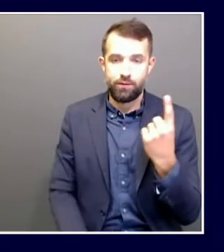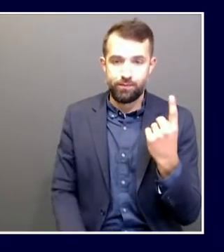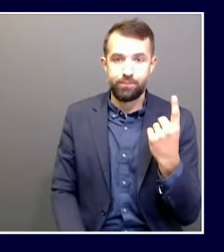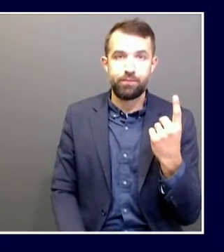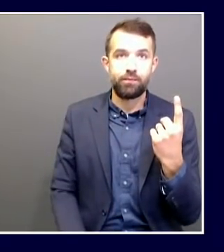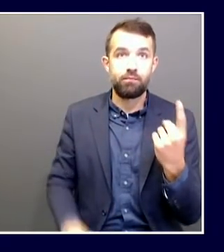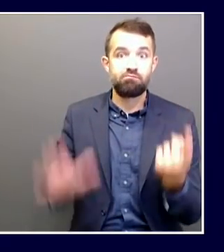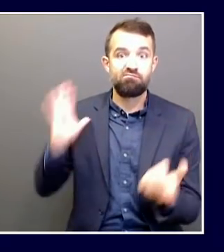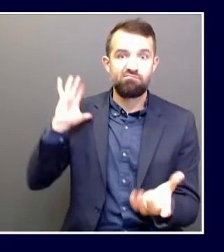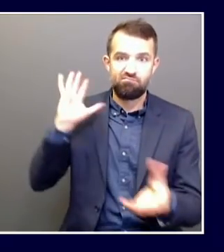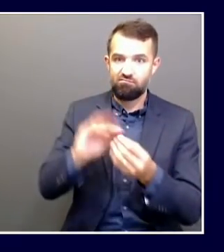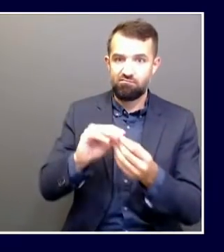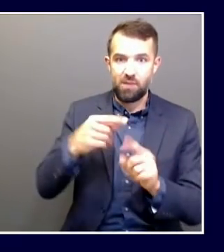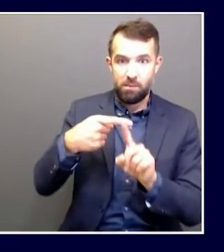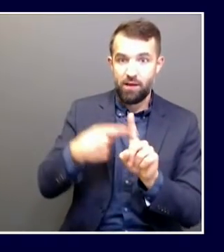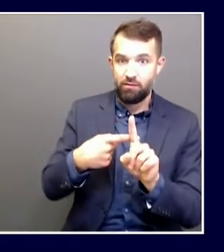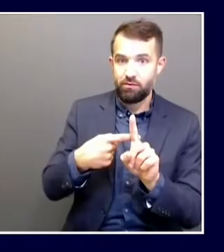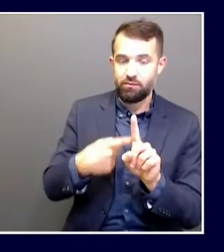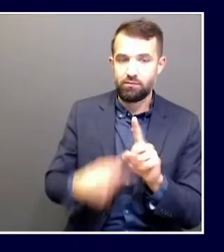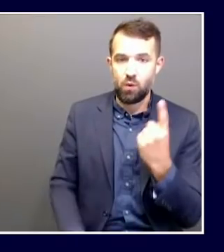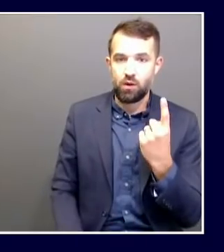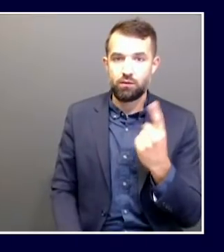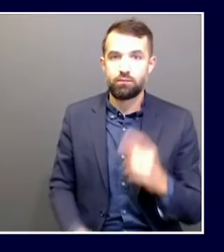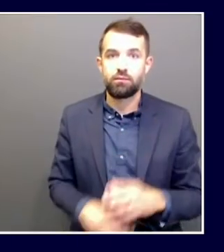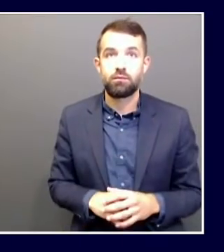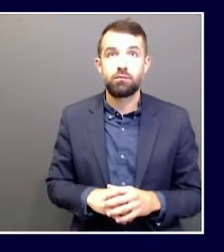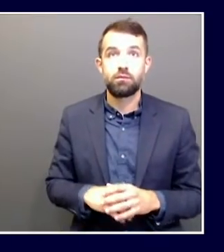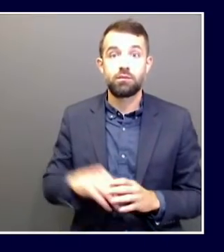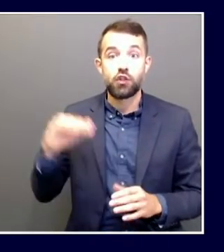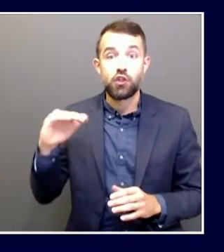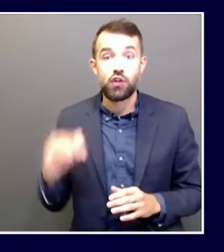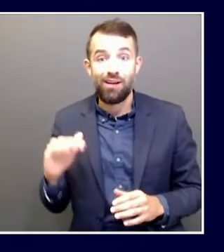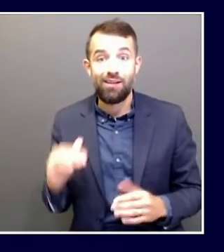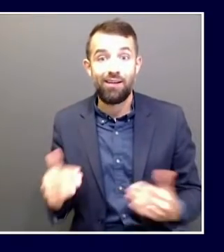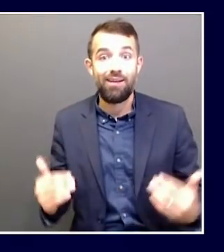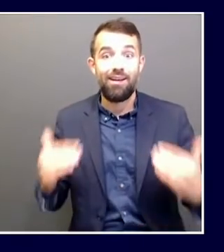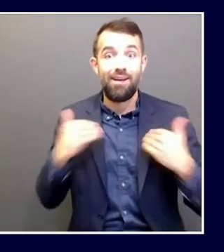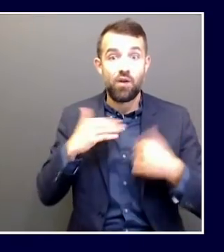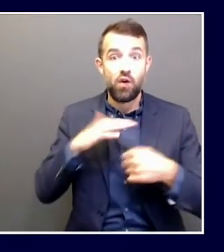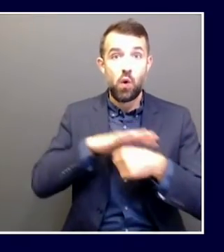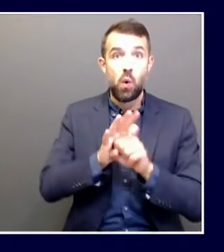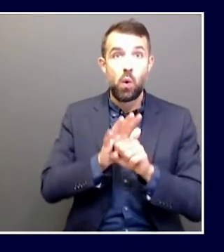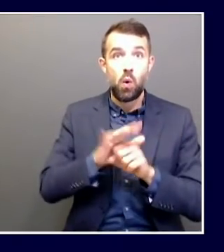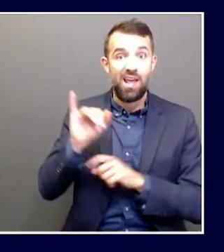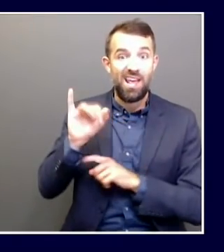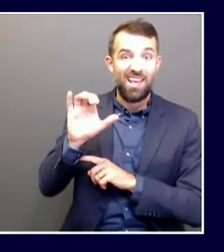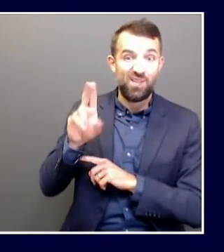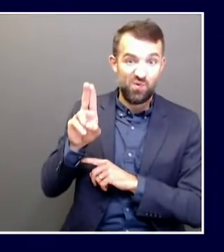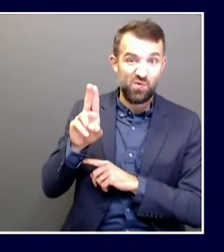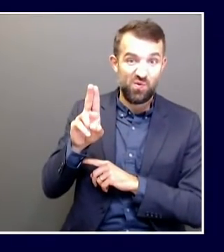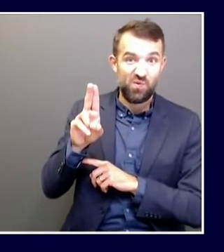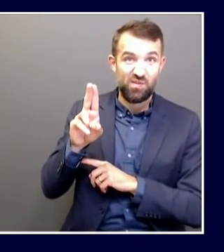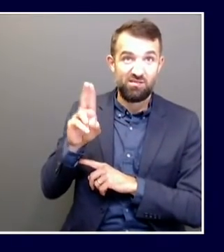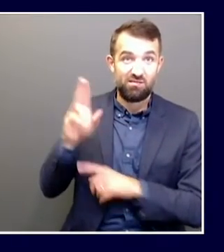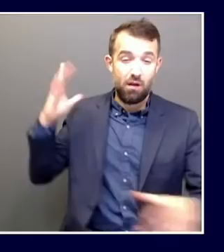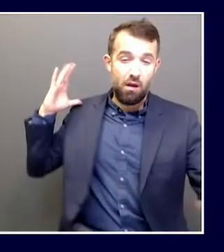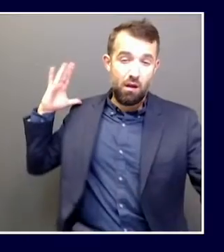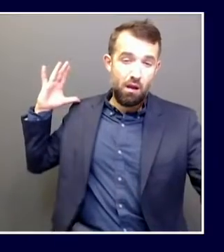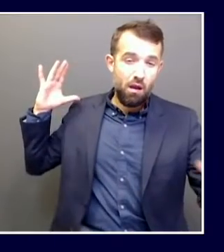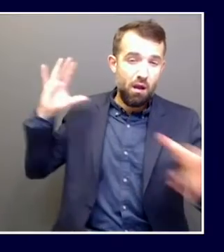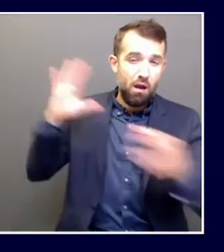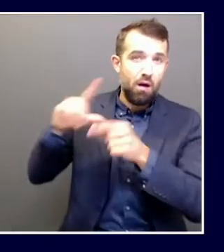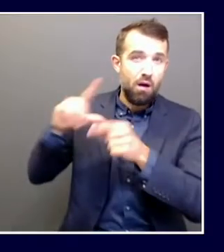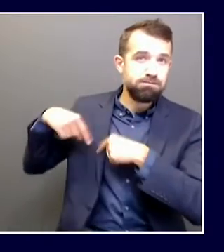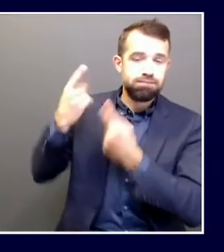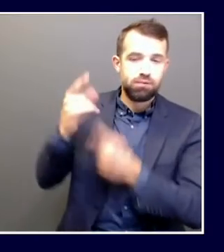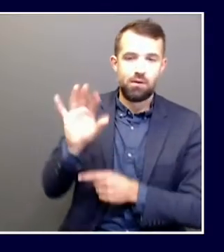had been admitted to the ICU for COVID. And cumulatively, since the beginning of the pandemic, there have been 9 children who had been admitted to